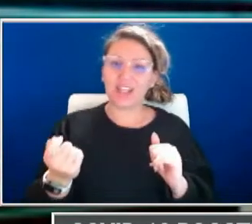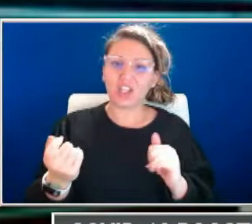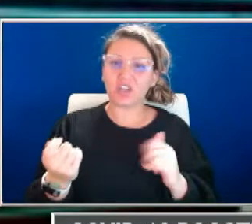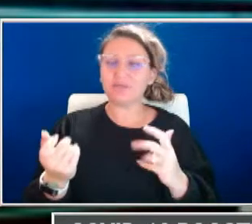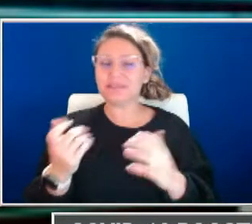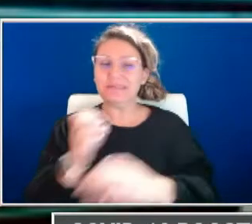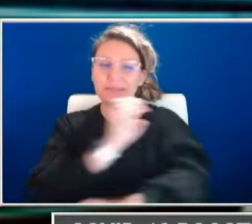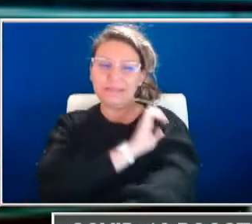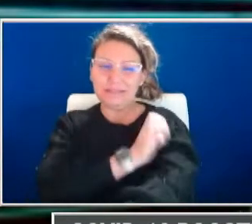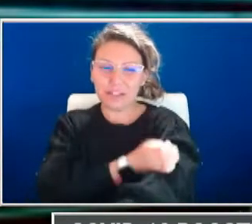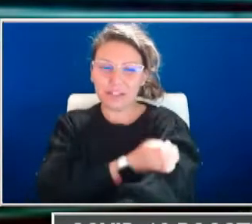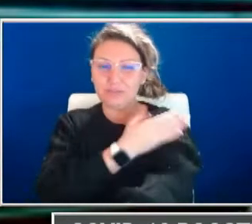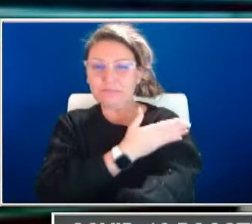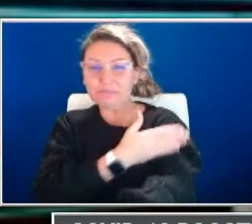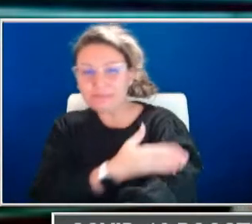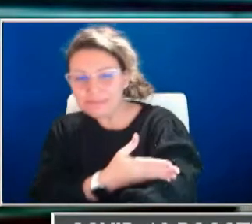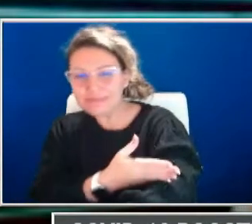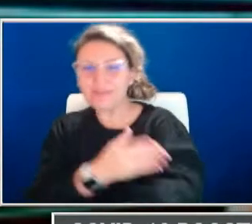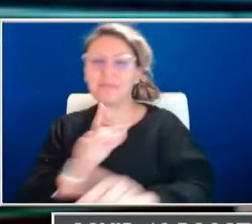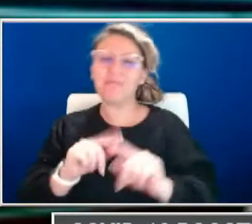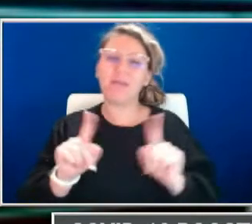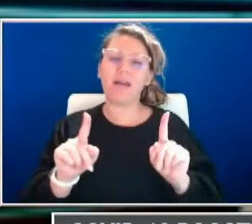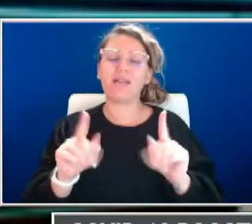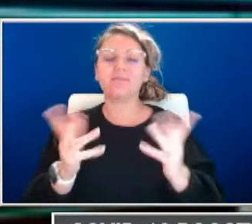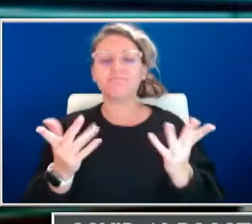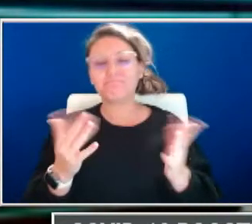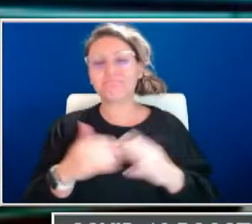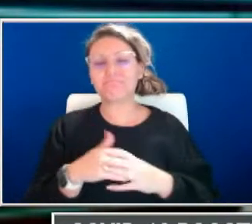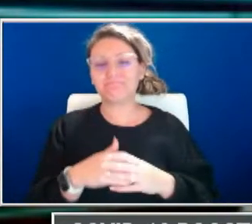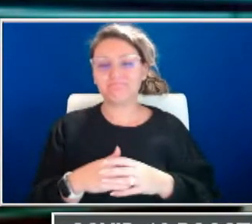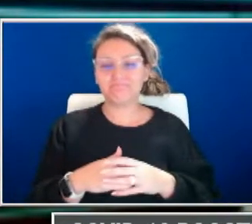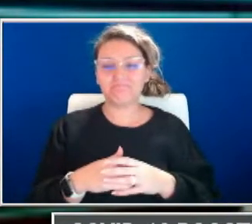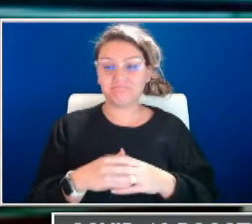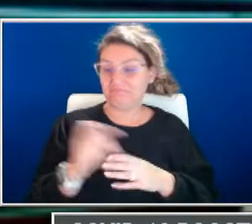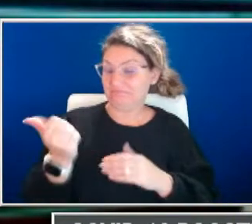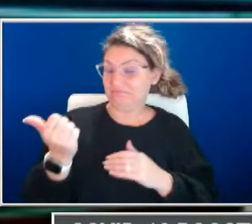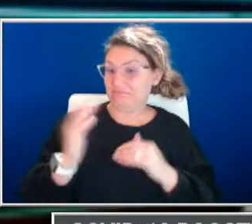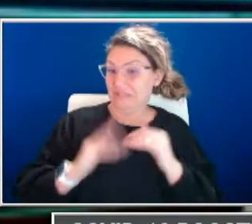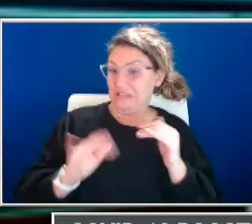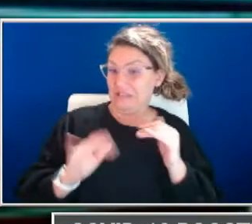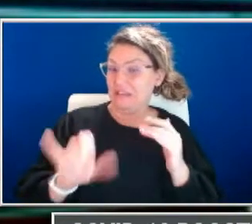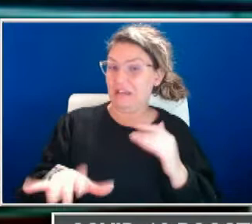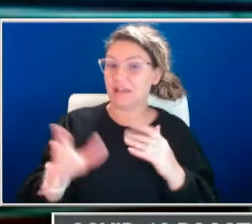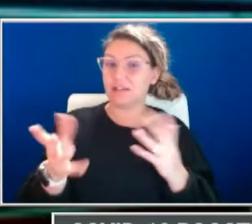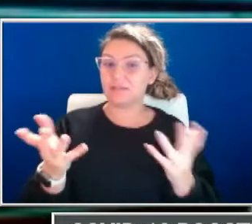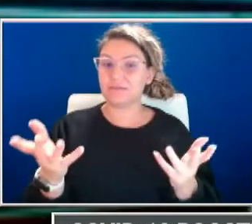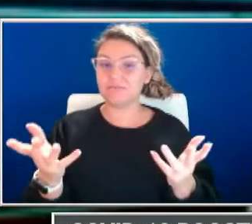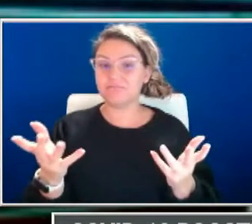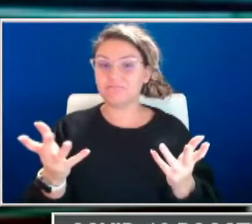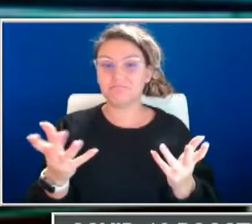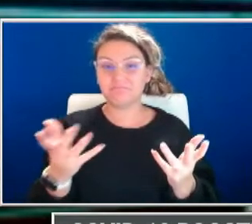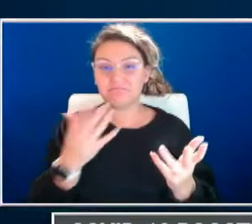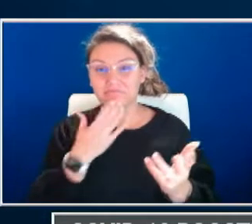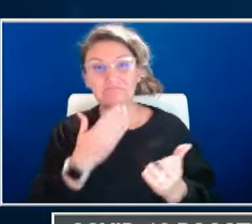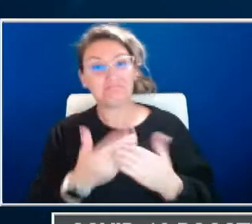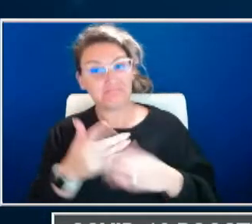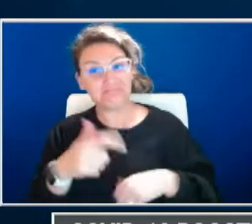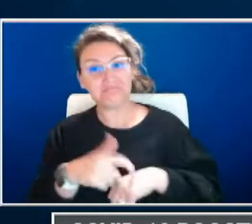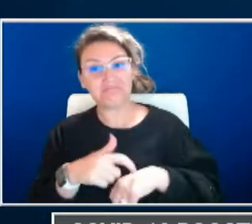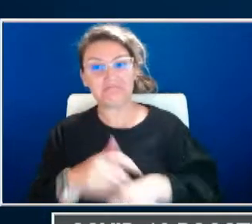energy-wise, I'm still a little draggy, but other than that, a good outcome.